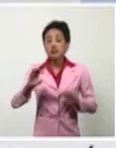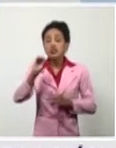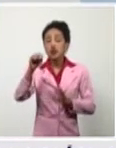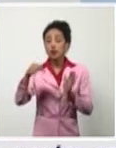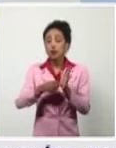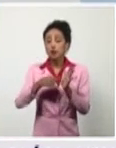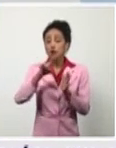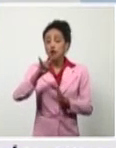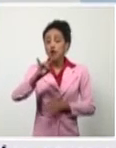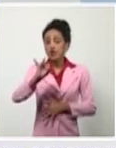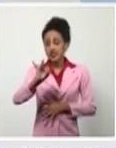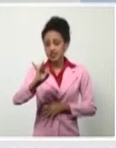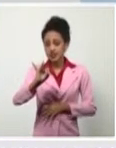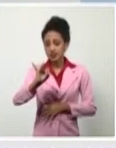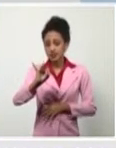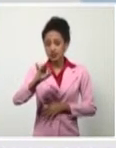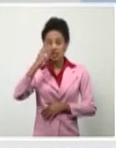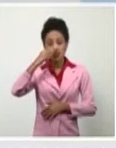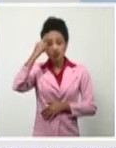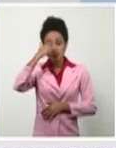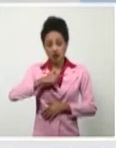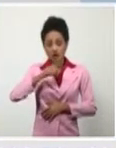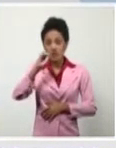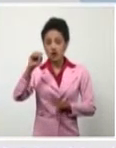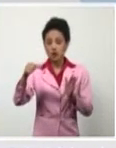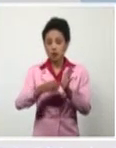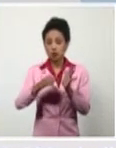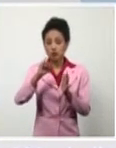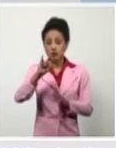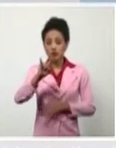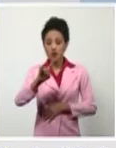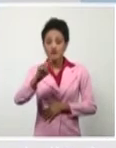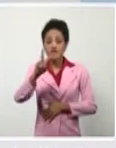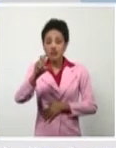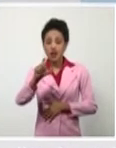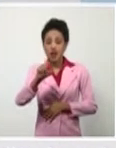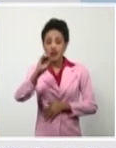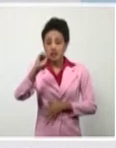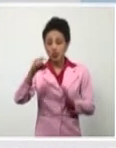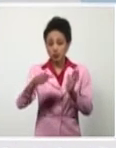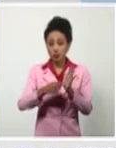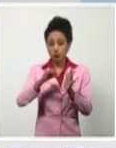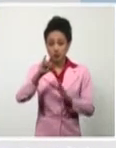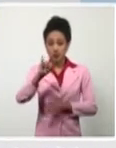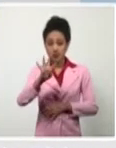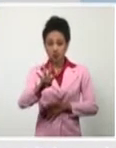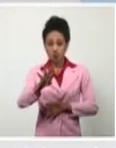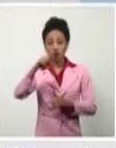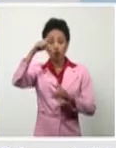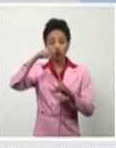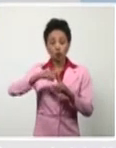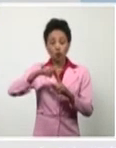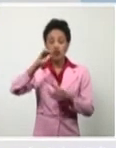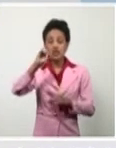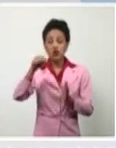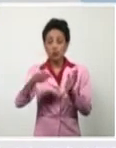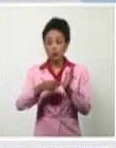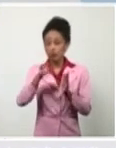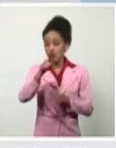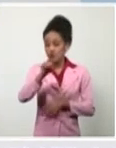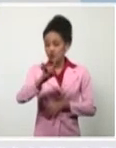0.97, Ciego with 0.69, Villa Clara 0.64, Las Tunas